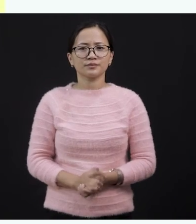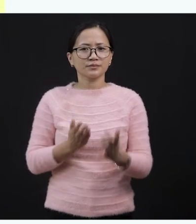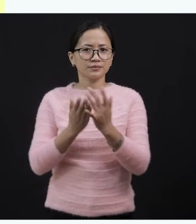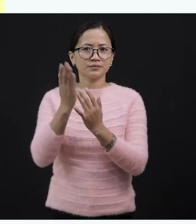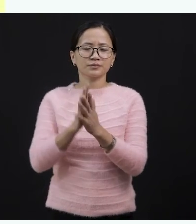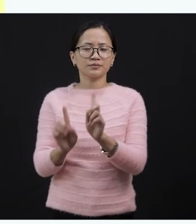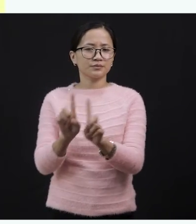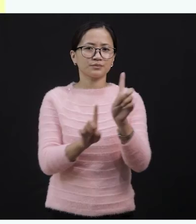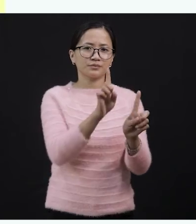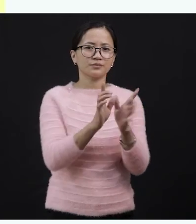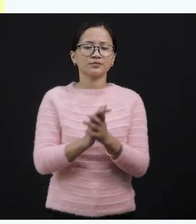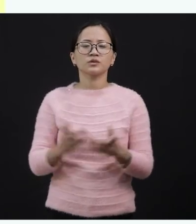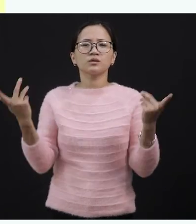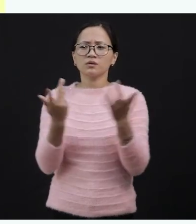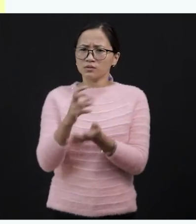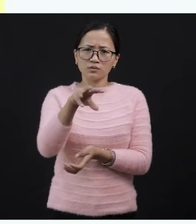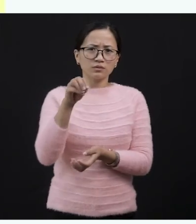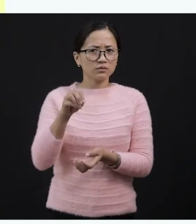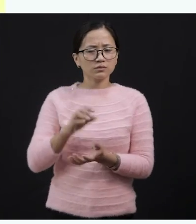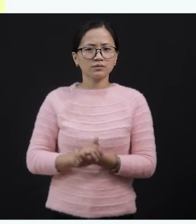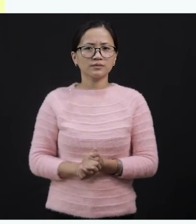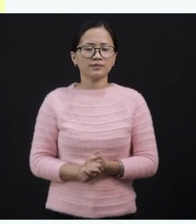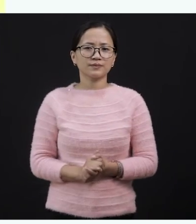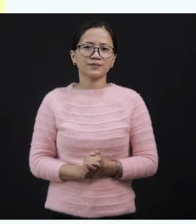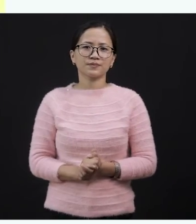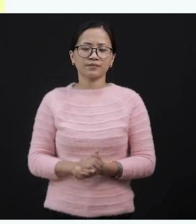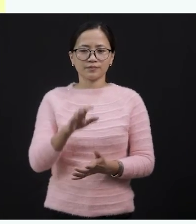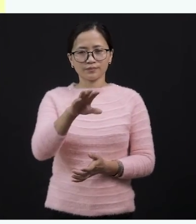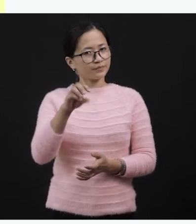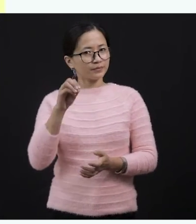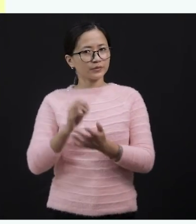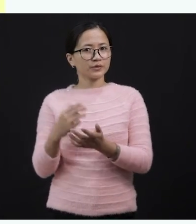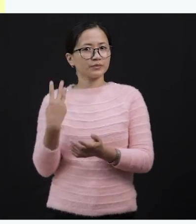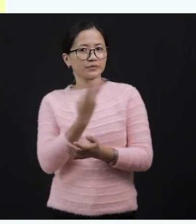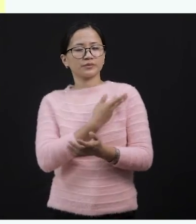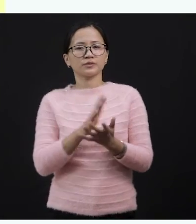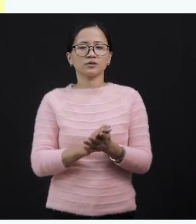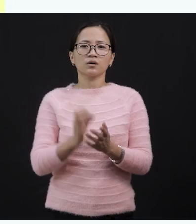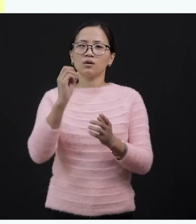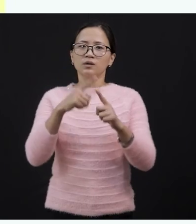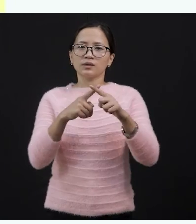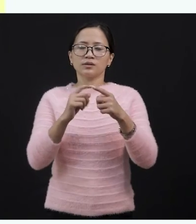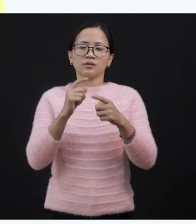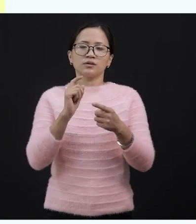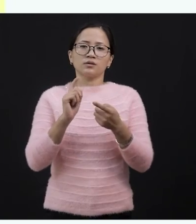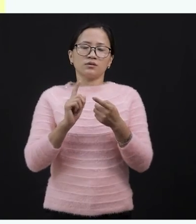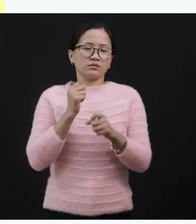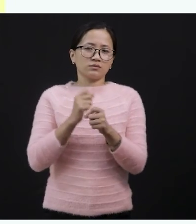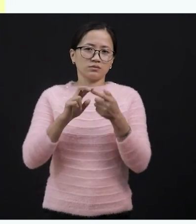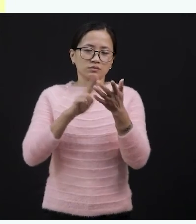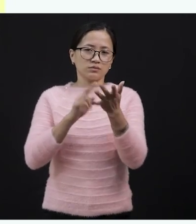And through plants, what do we get? We get oxygen,